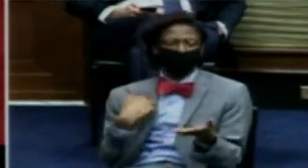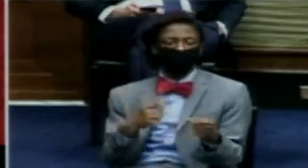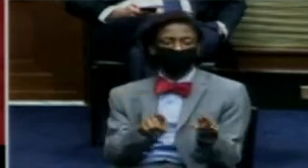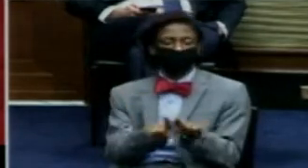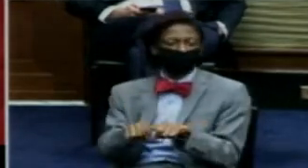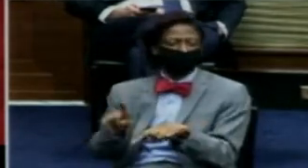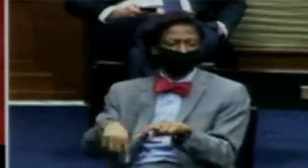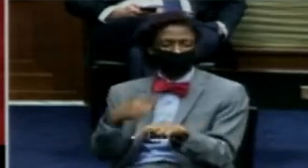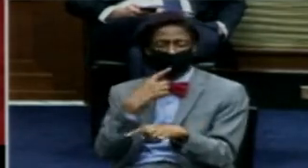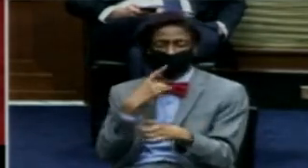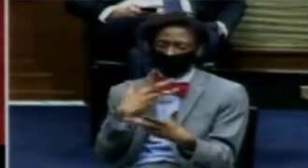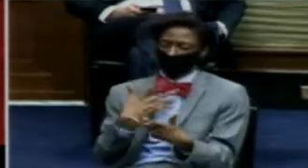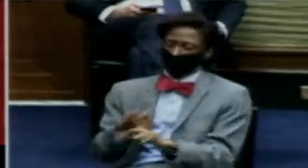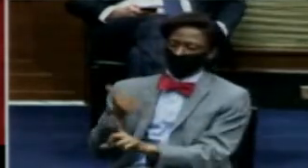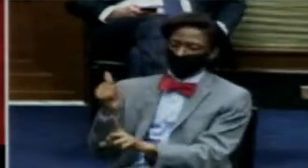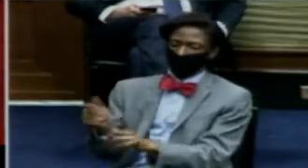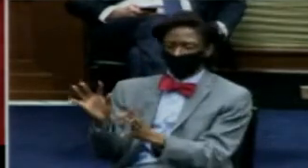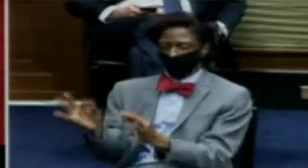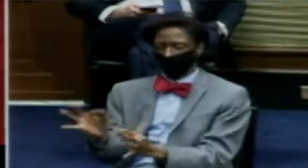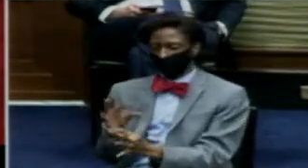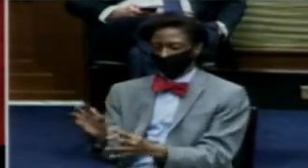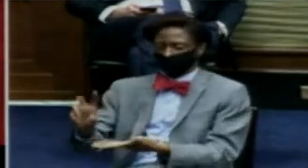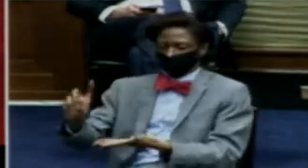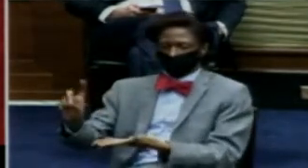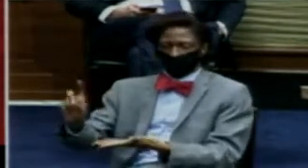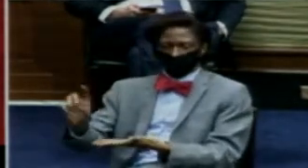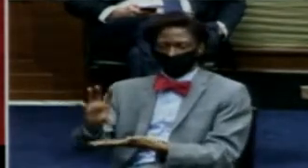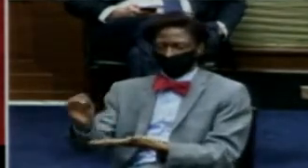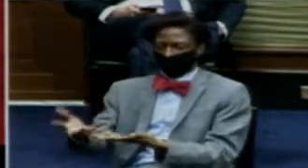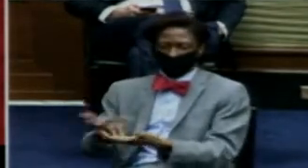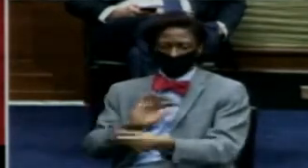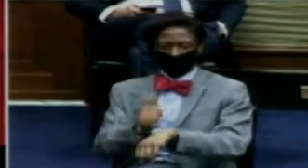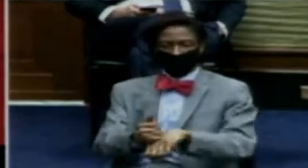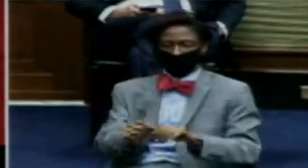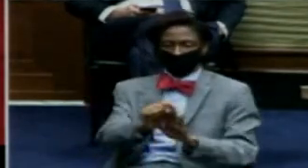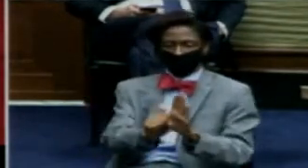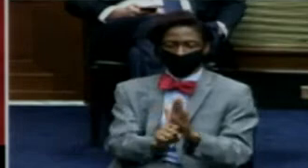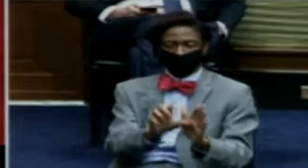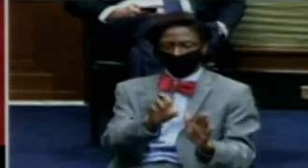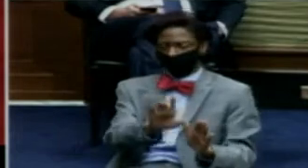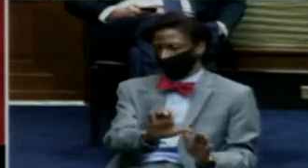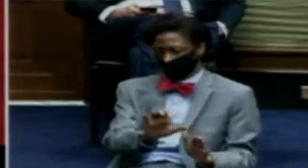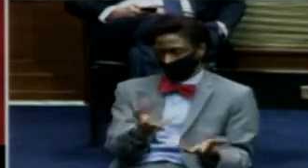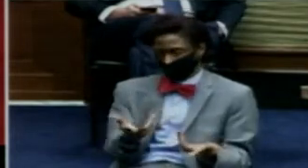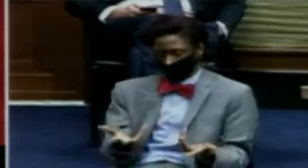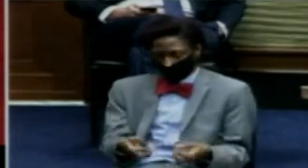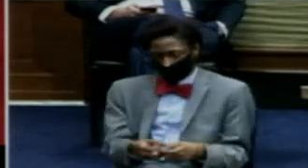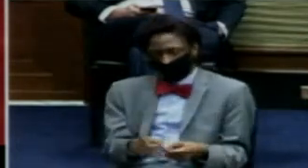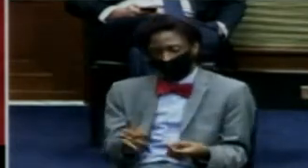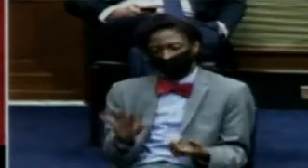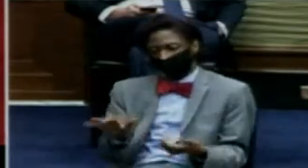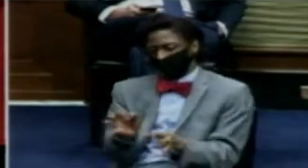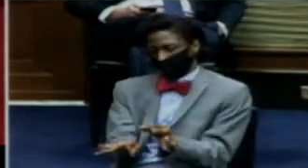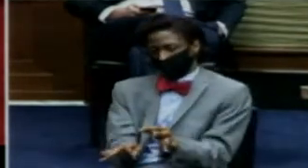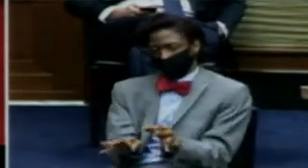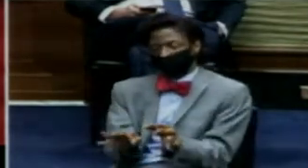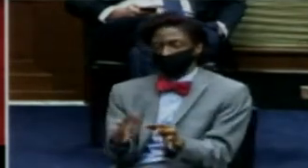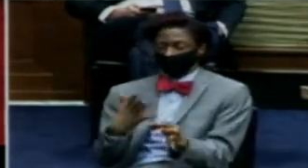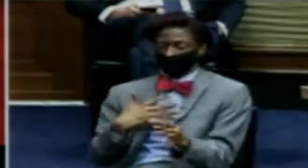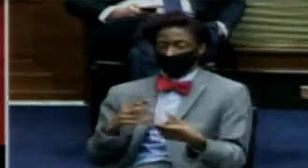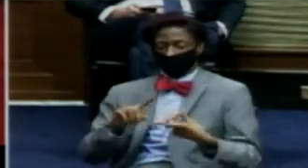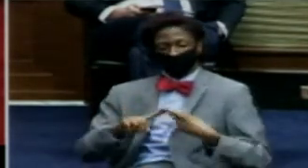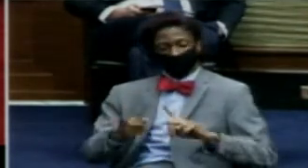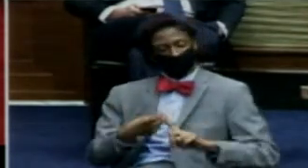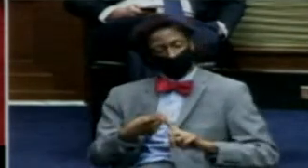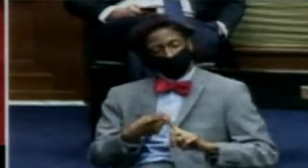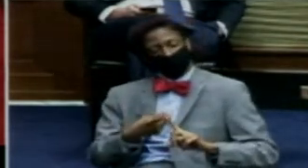to support self-determination and democracy and oppose DC statehood. It's that simple. So since my friends across the aisle love to talk